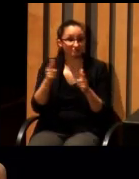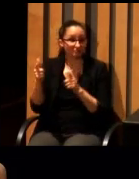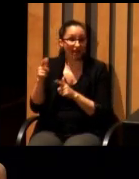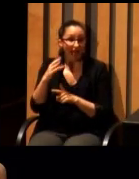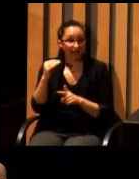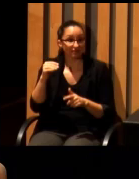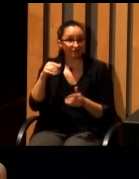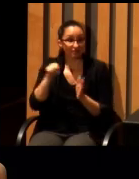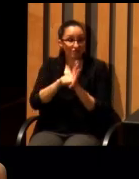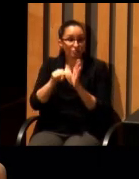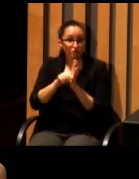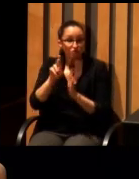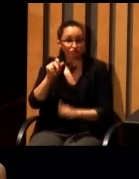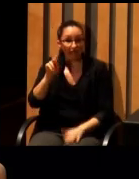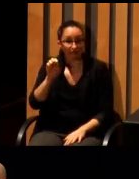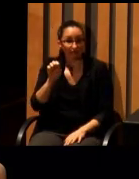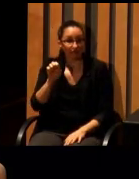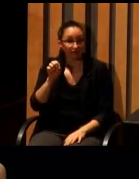rate.